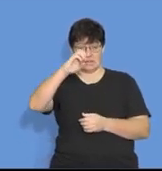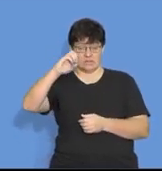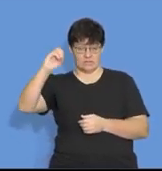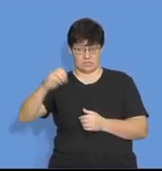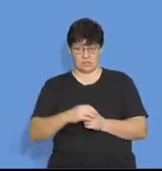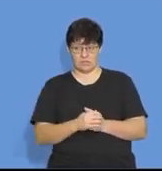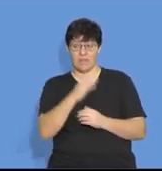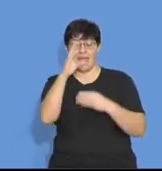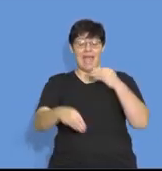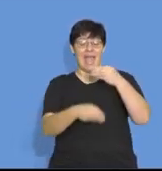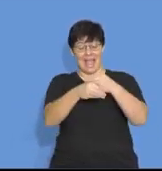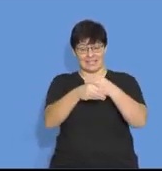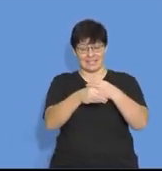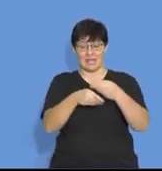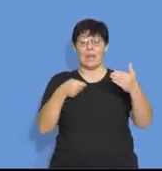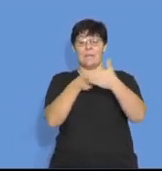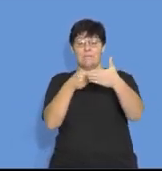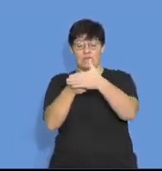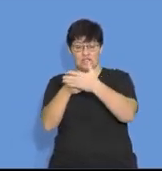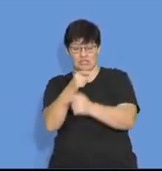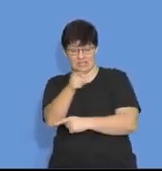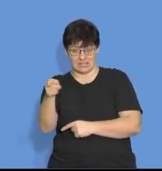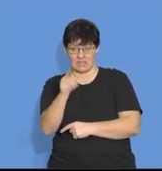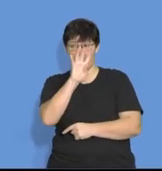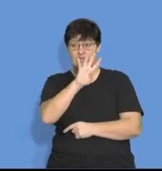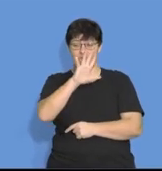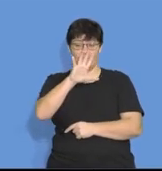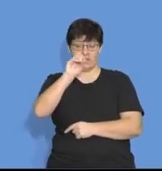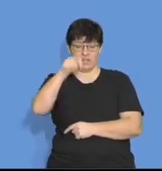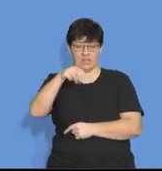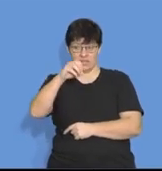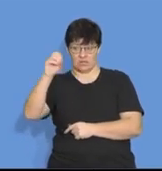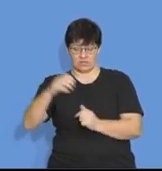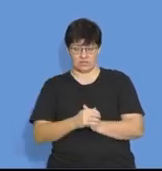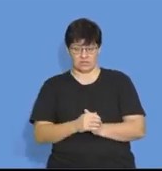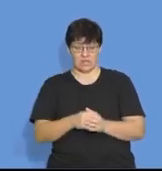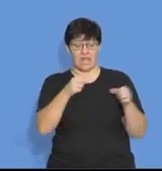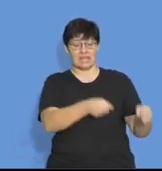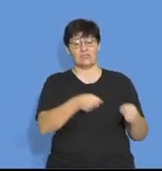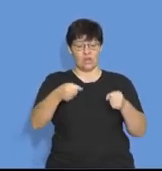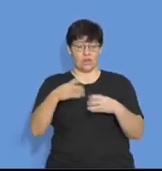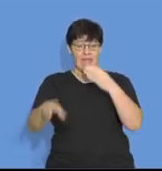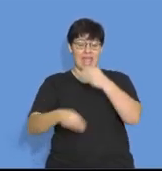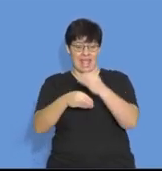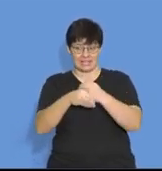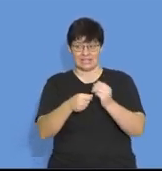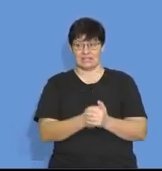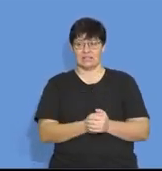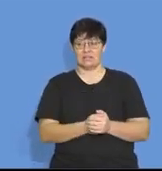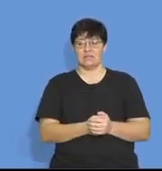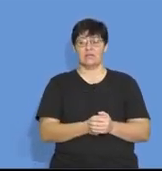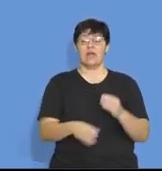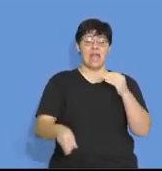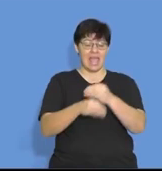I add my purchases component to it. I add my carriage on purchases to it. I add